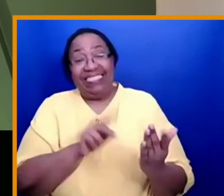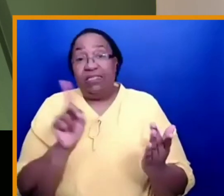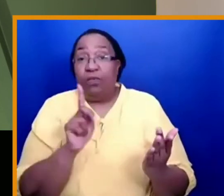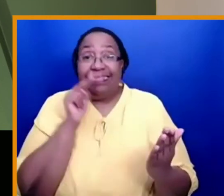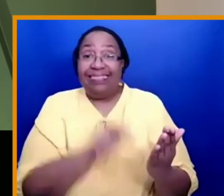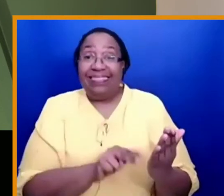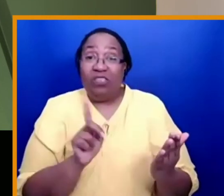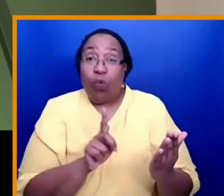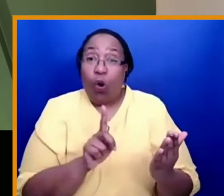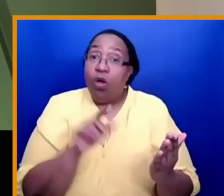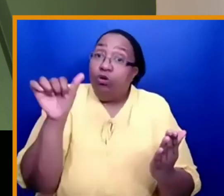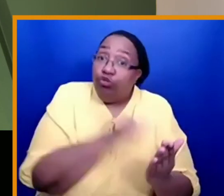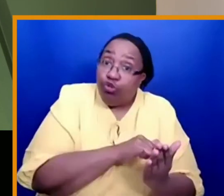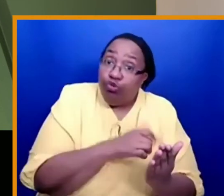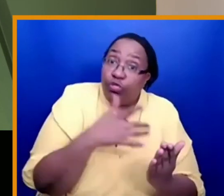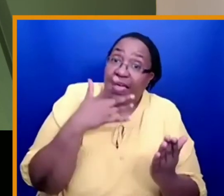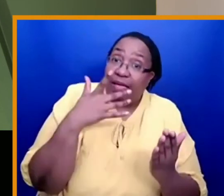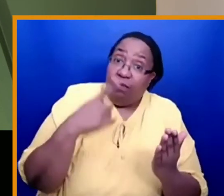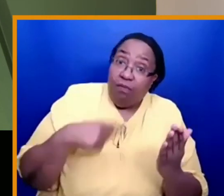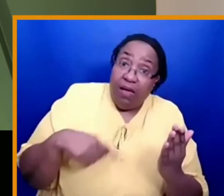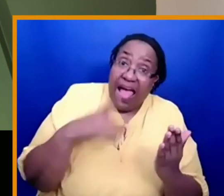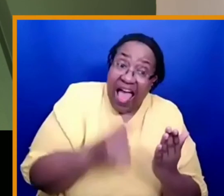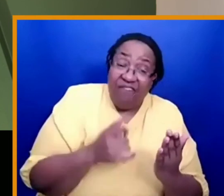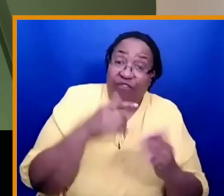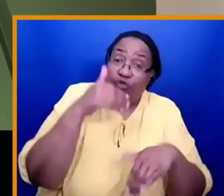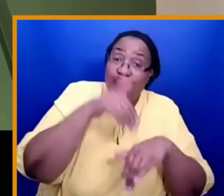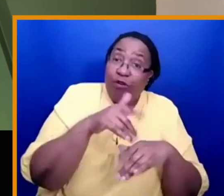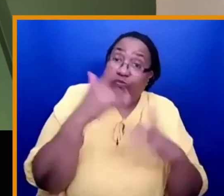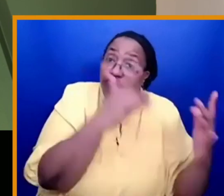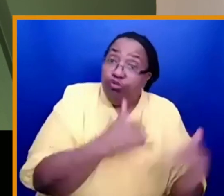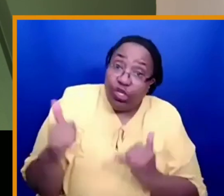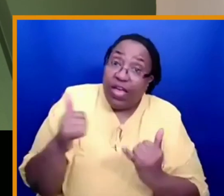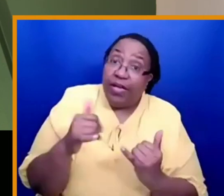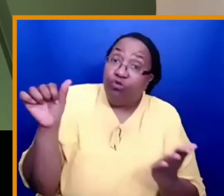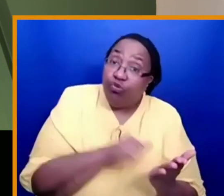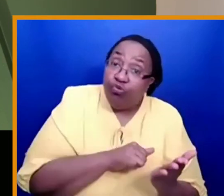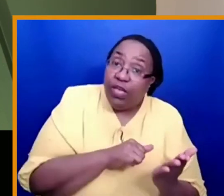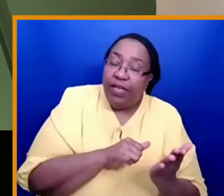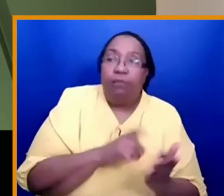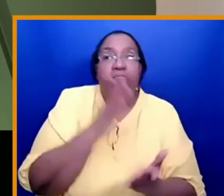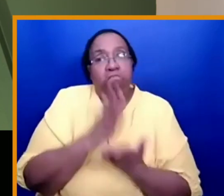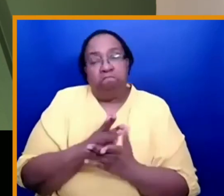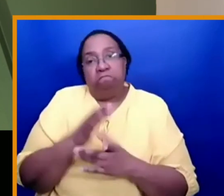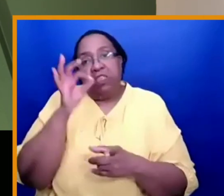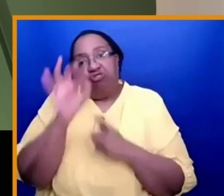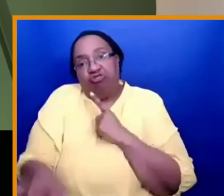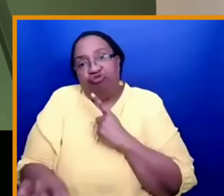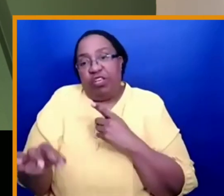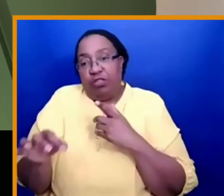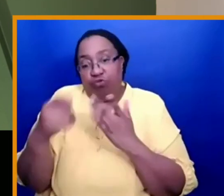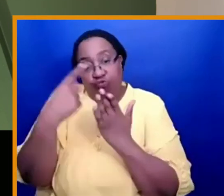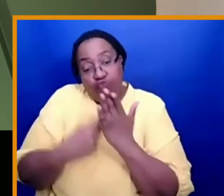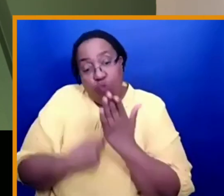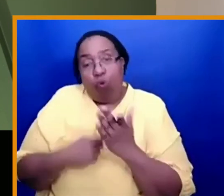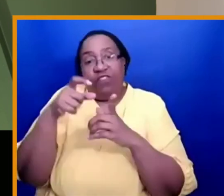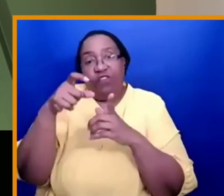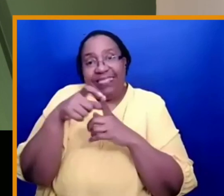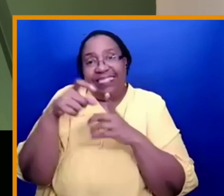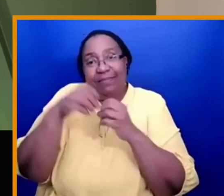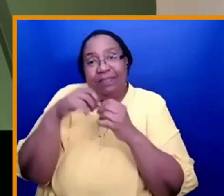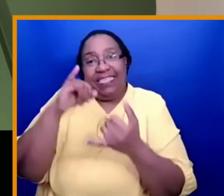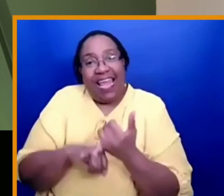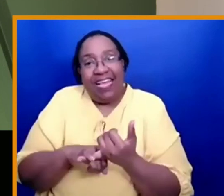record check. As Sally mentions, while there are strict rules around disclosure of barring service checks, often employers don't get